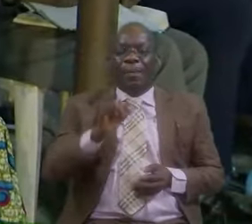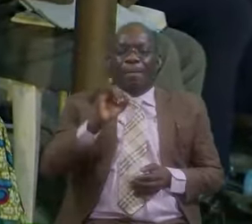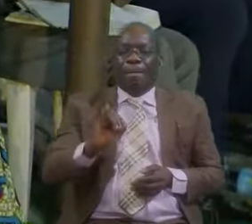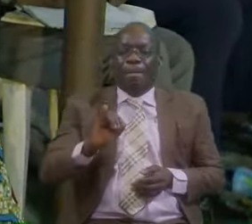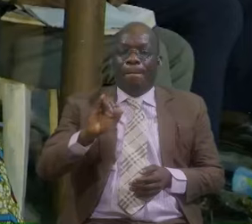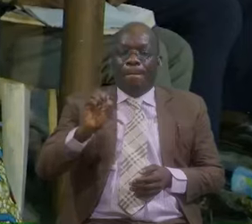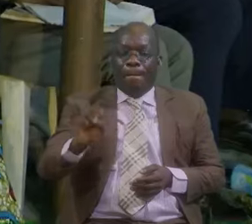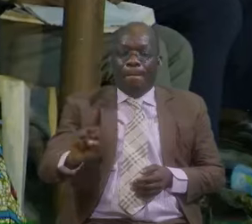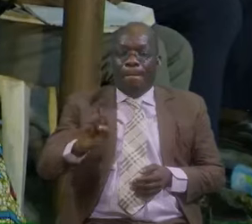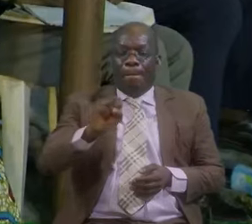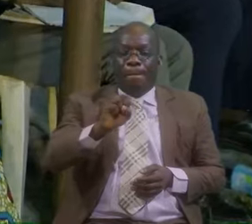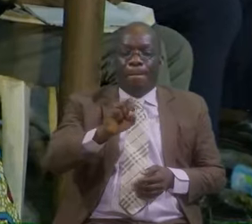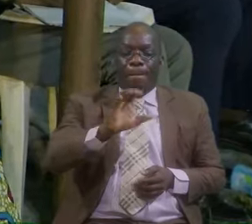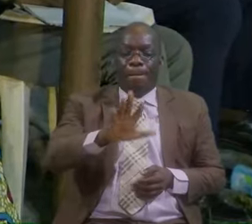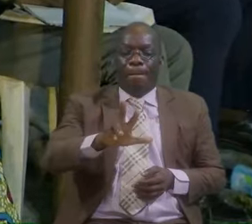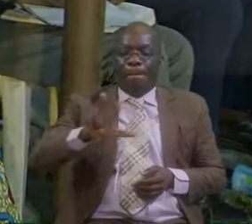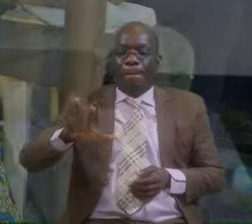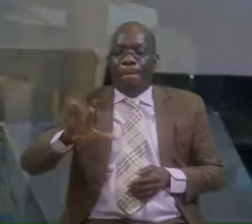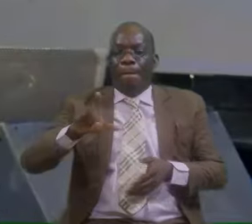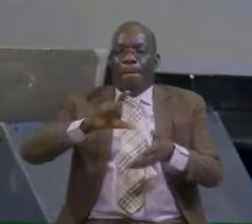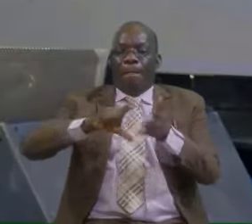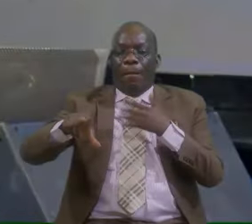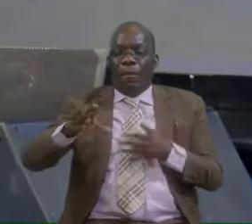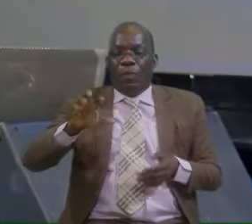and I'm reading from verse 6. Isaiah